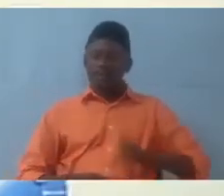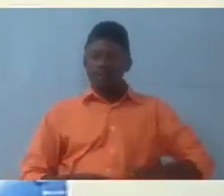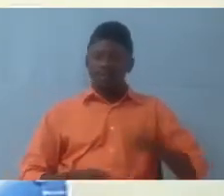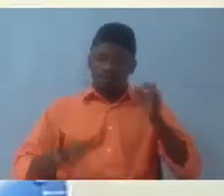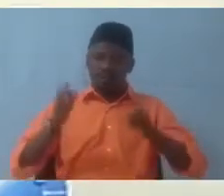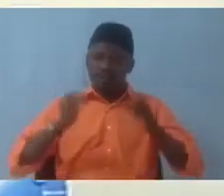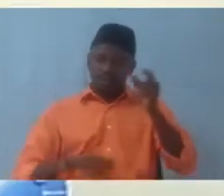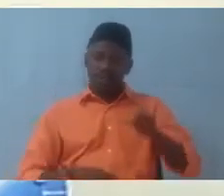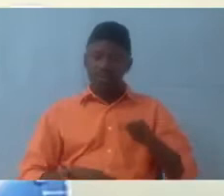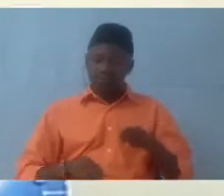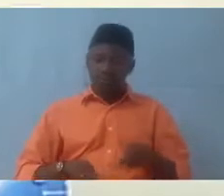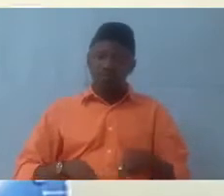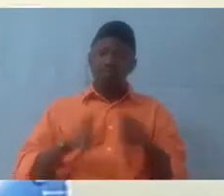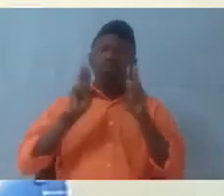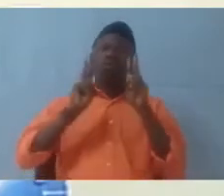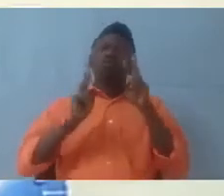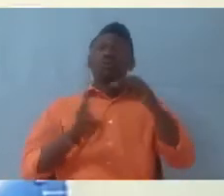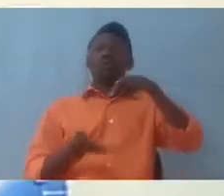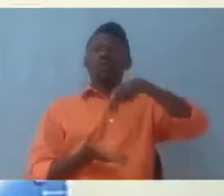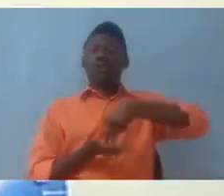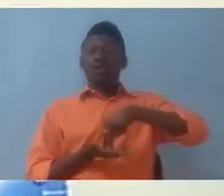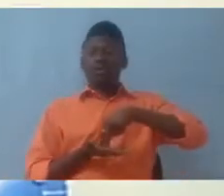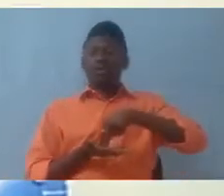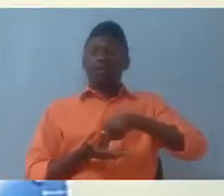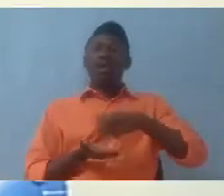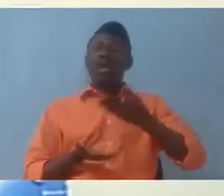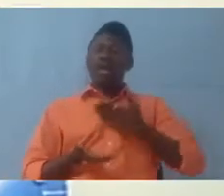nak jamono wo Chief Justice bi jog taxaw. He had